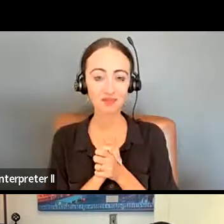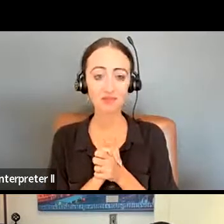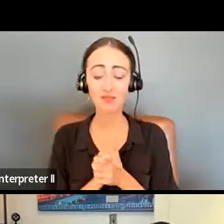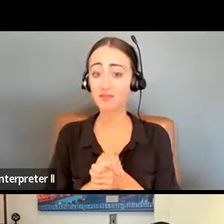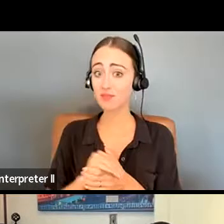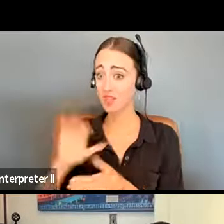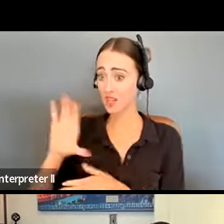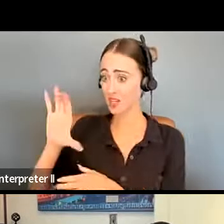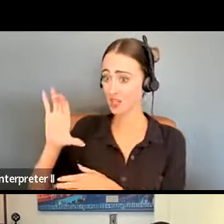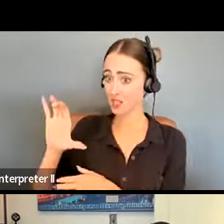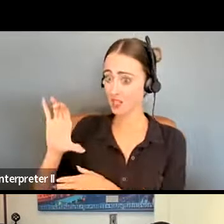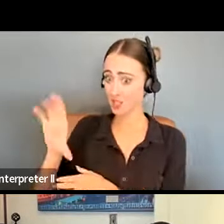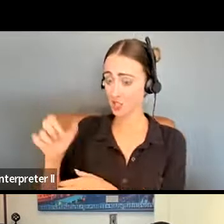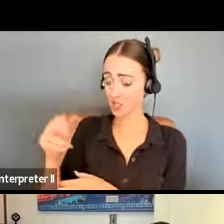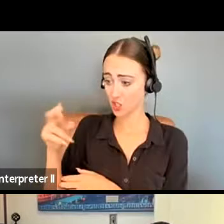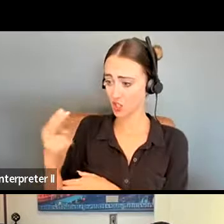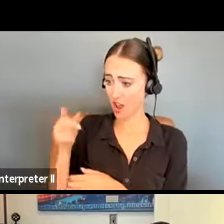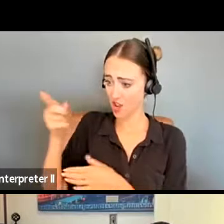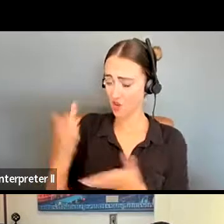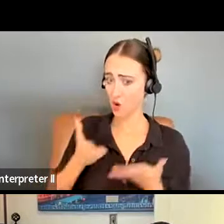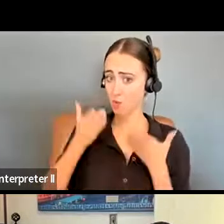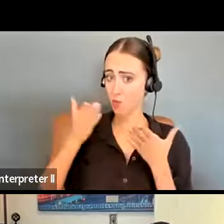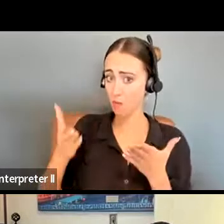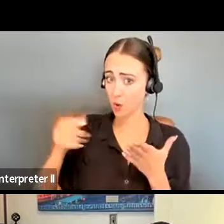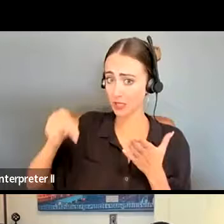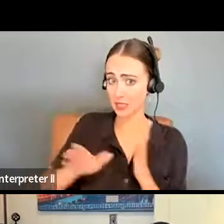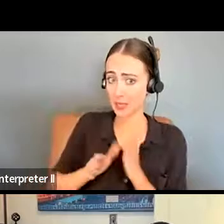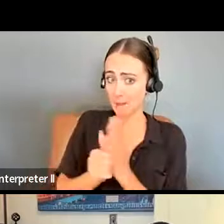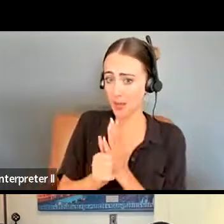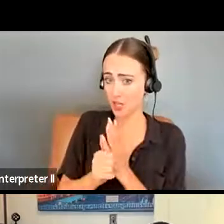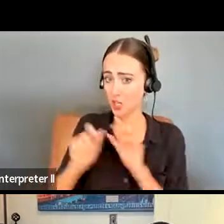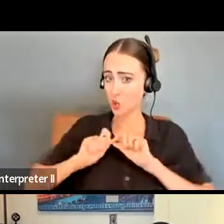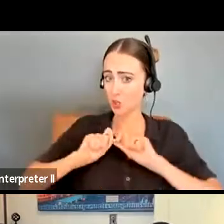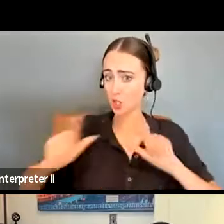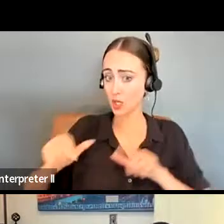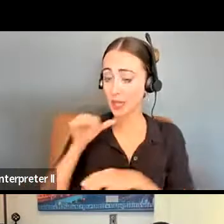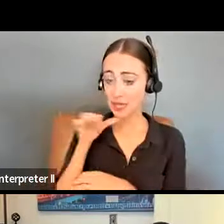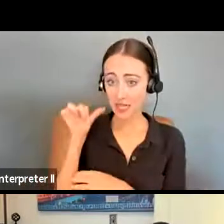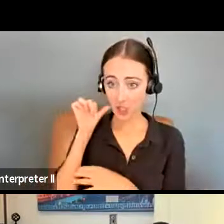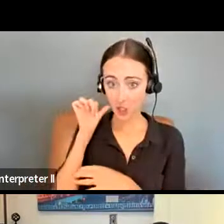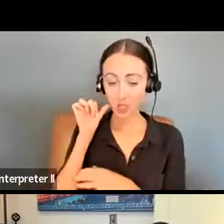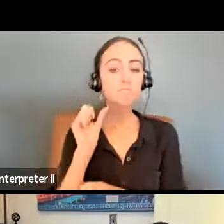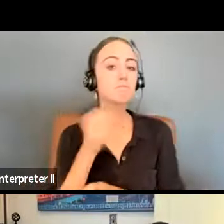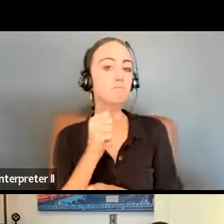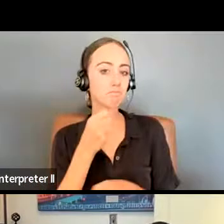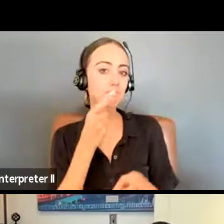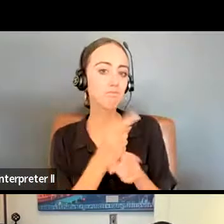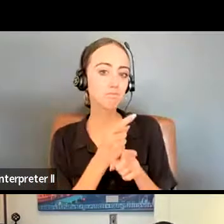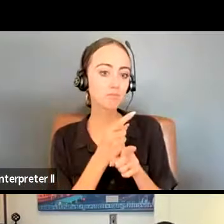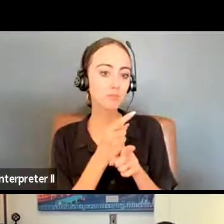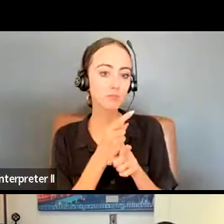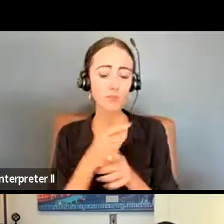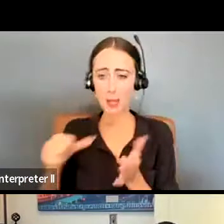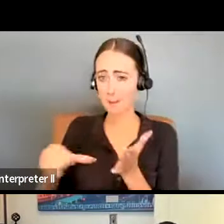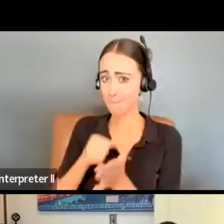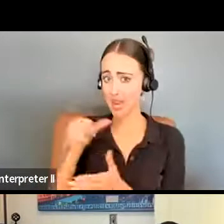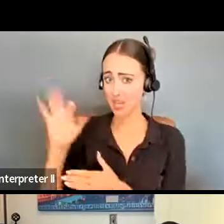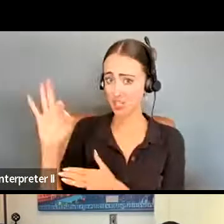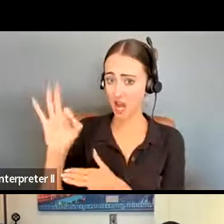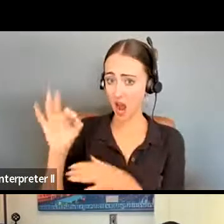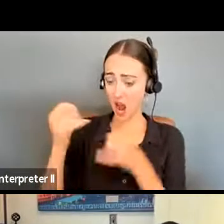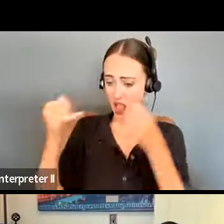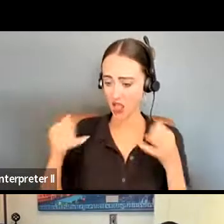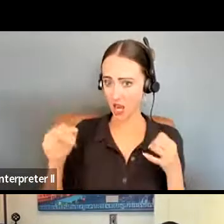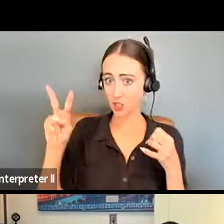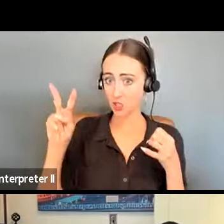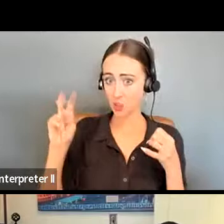Councilmember Che, the amendment that you're proposing is the one that you circulated yesterday. Yes, that's and correct. It speaks to page 9, lines